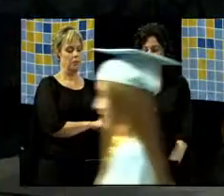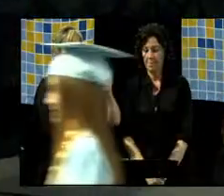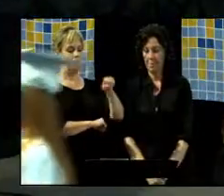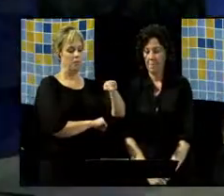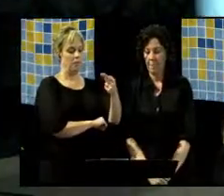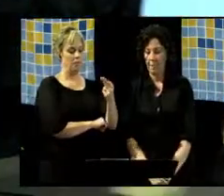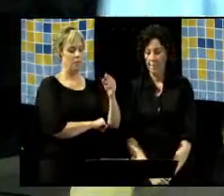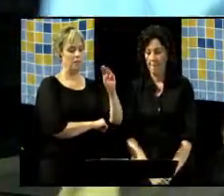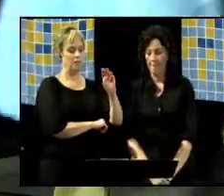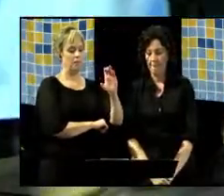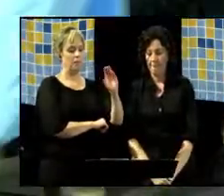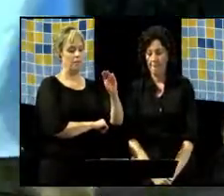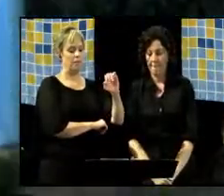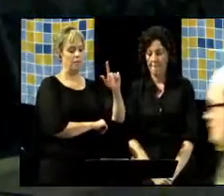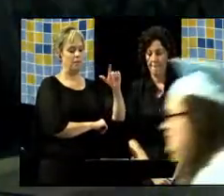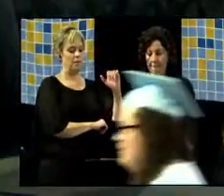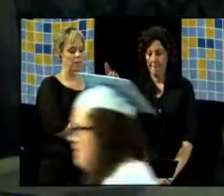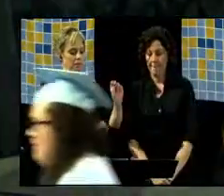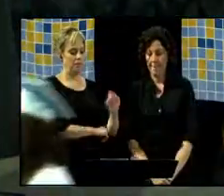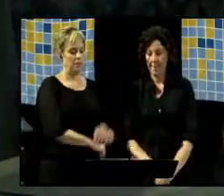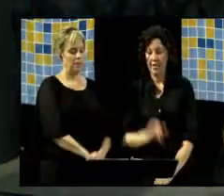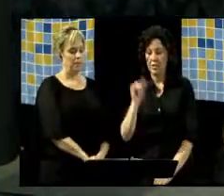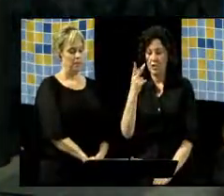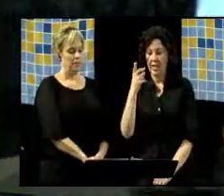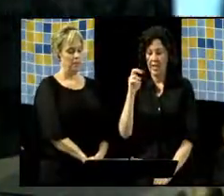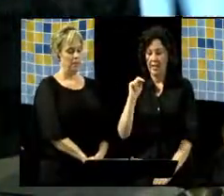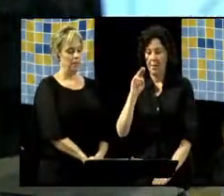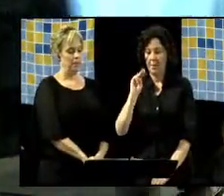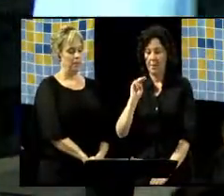Jaden Nicholas McMunn.